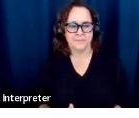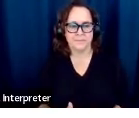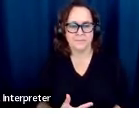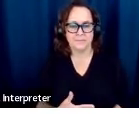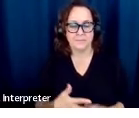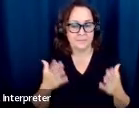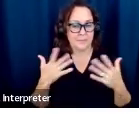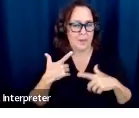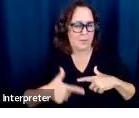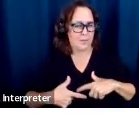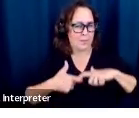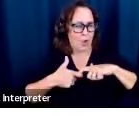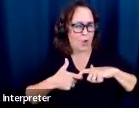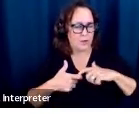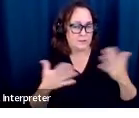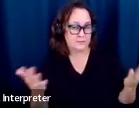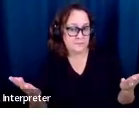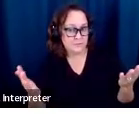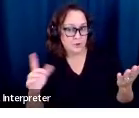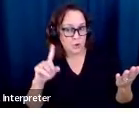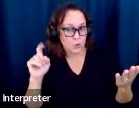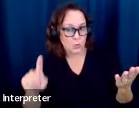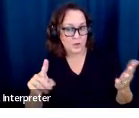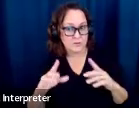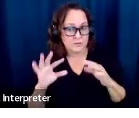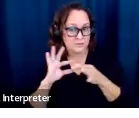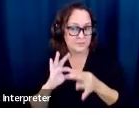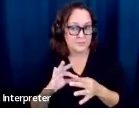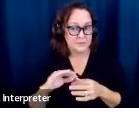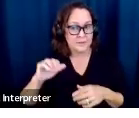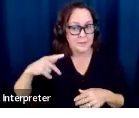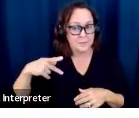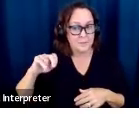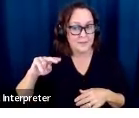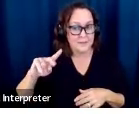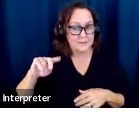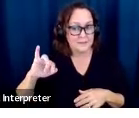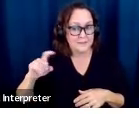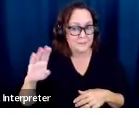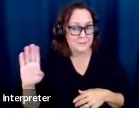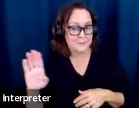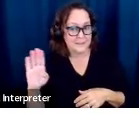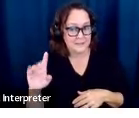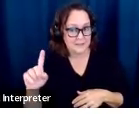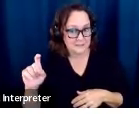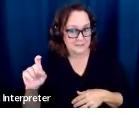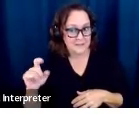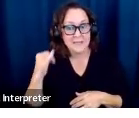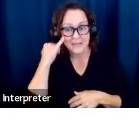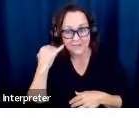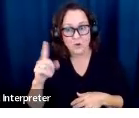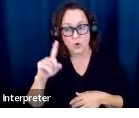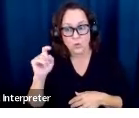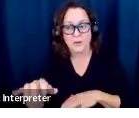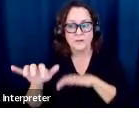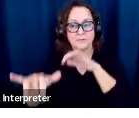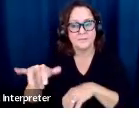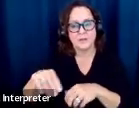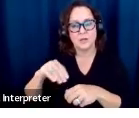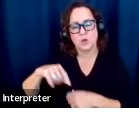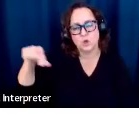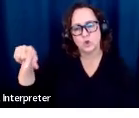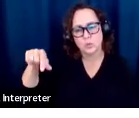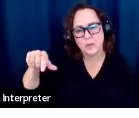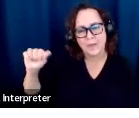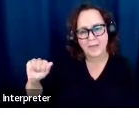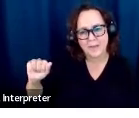I'll now pause here and see if there are any questions on the information that I have just presented. If you do have a question, feel free to put it in the